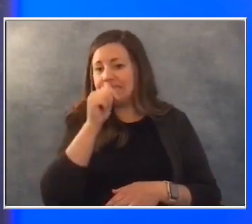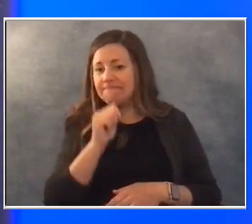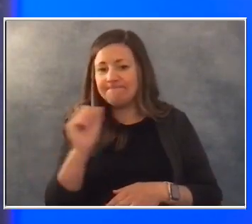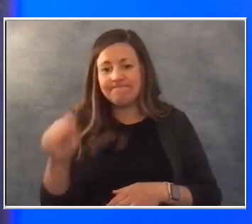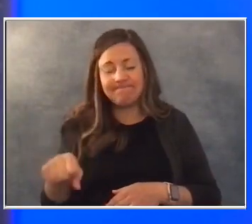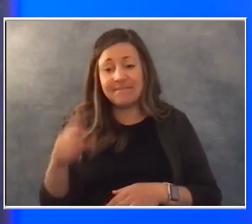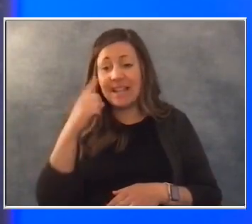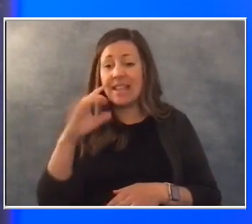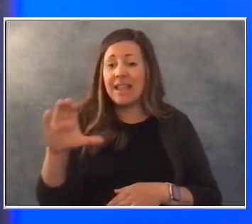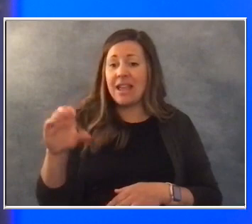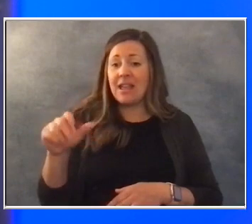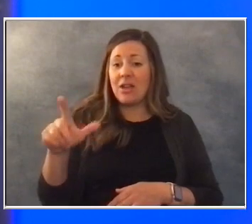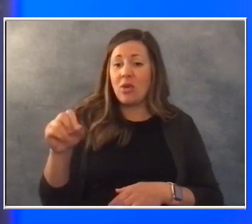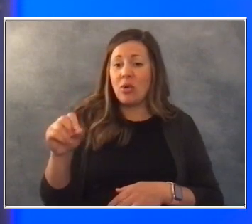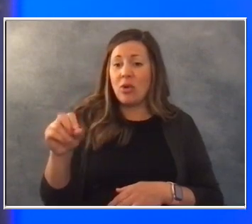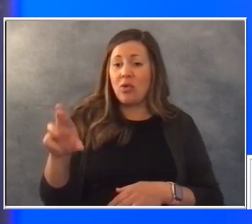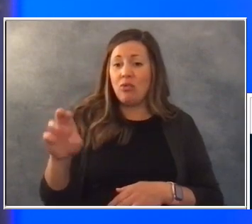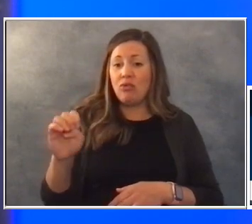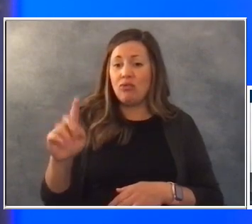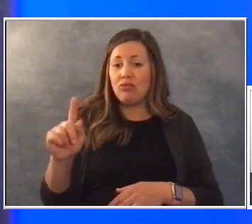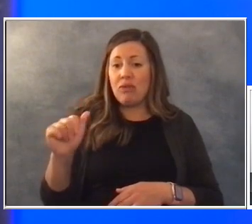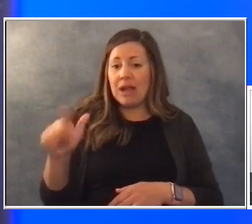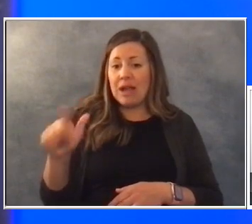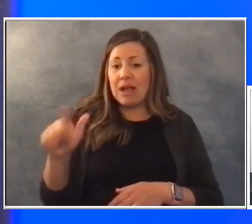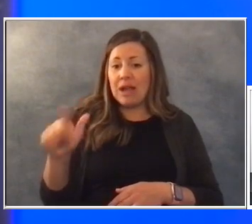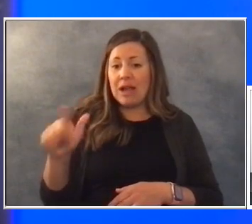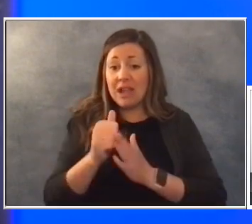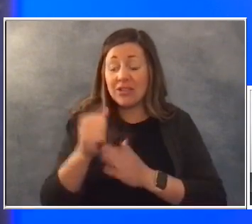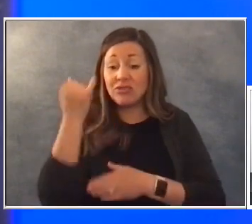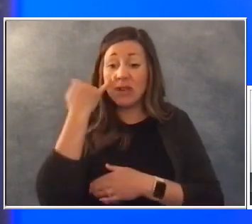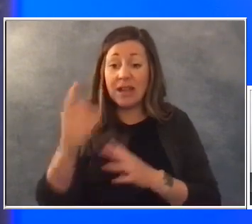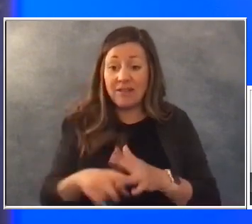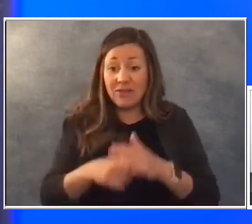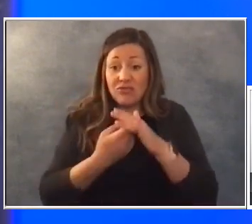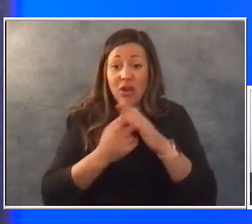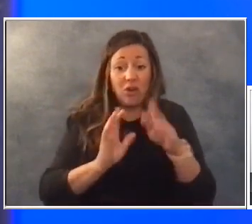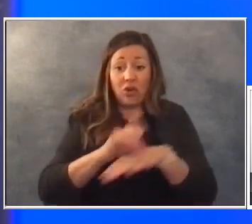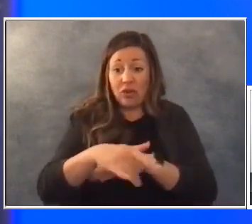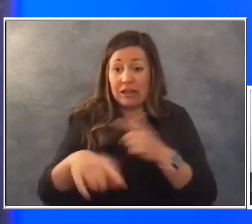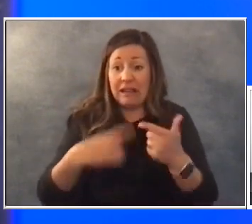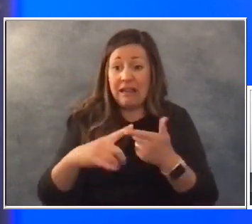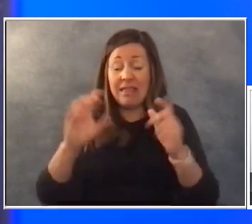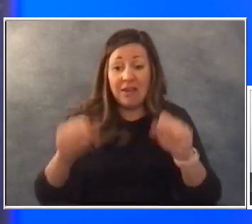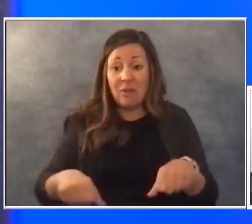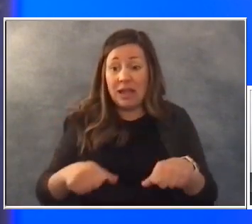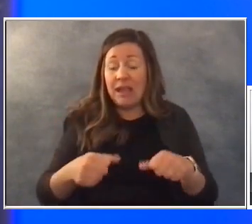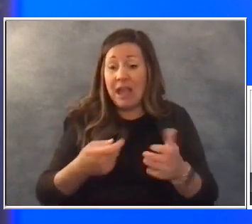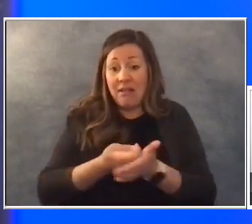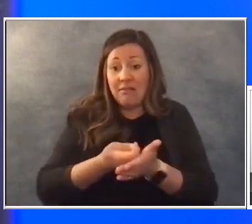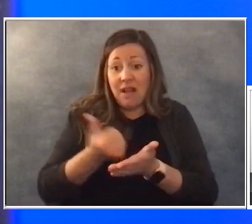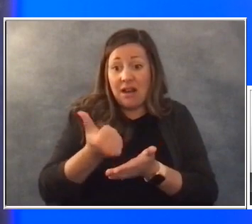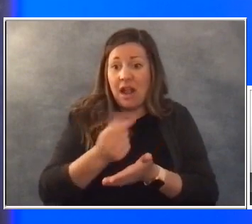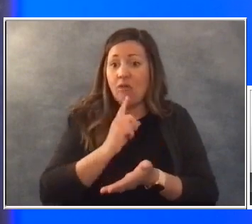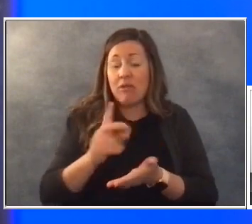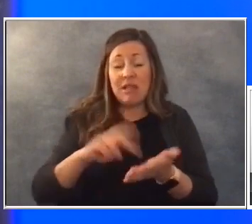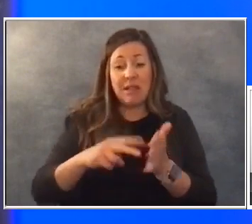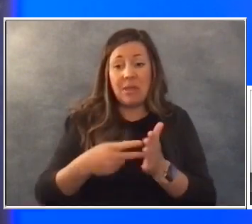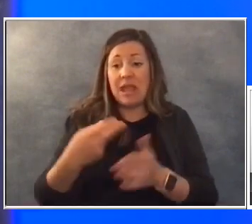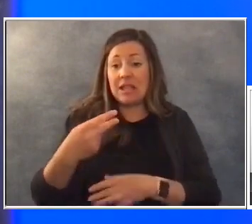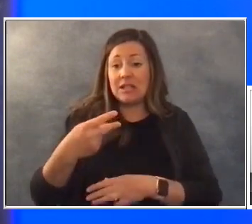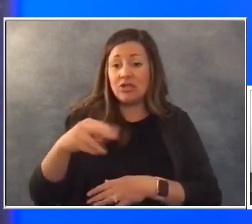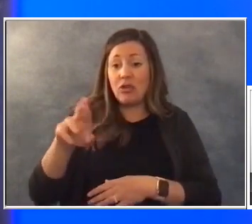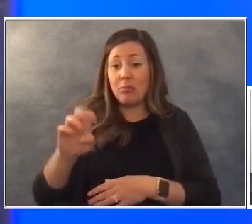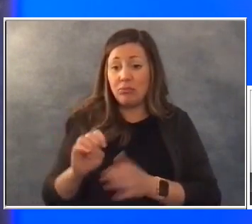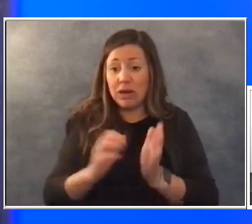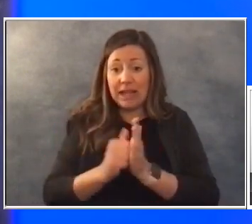is a preventable cancer. If it's starts as a polyp, and if we can cut it out, then the precancer is out. Or even early stage, very